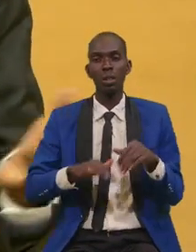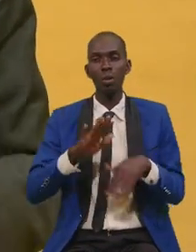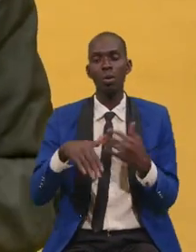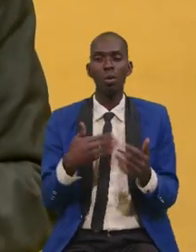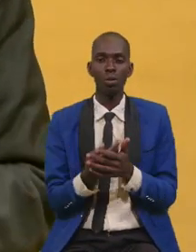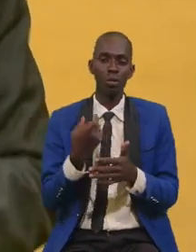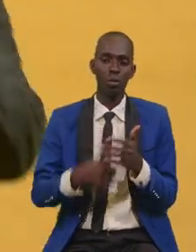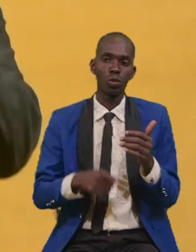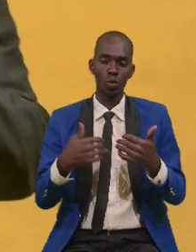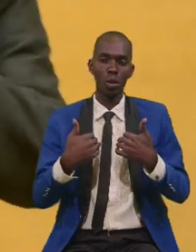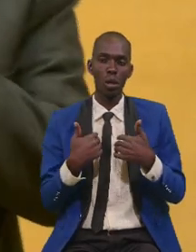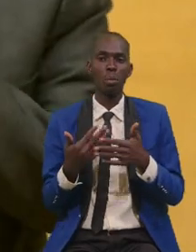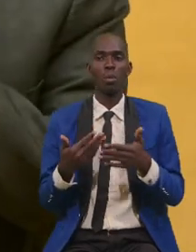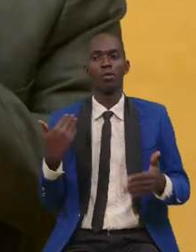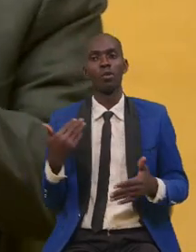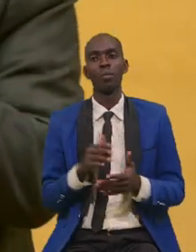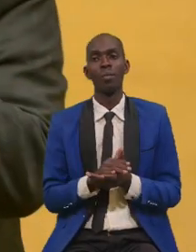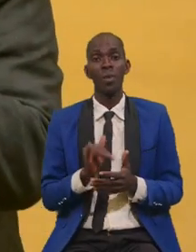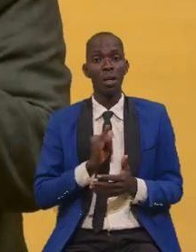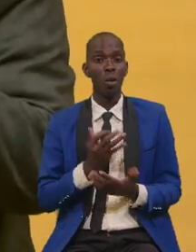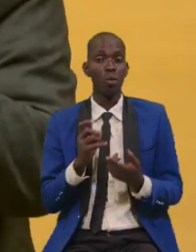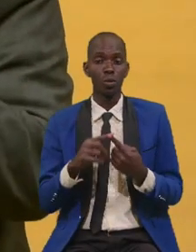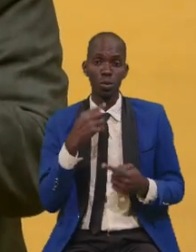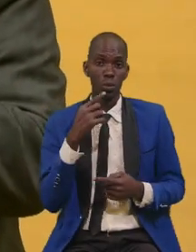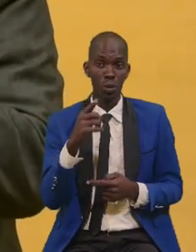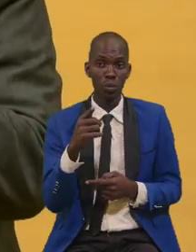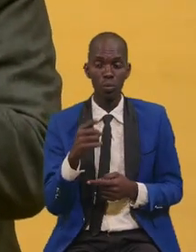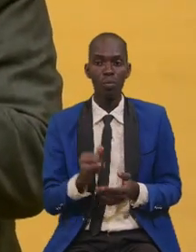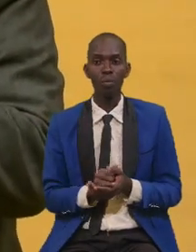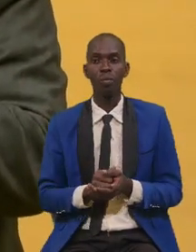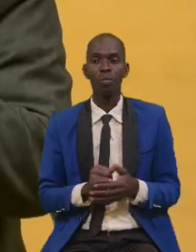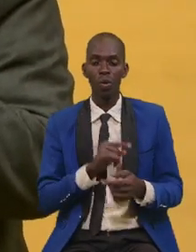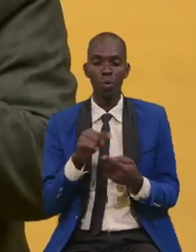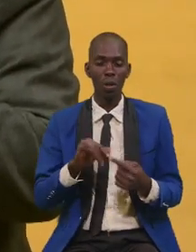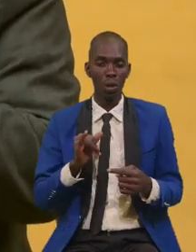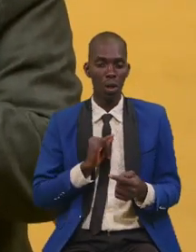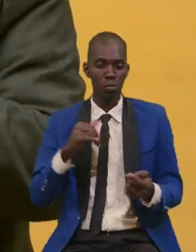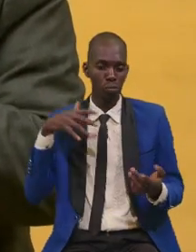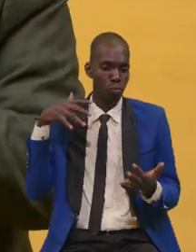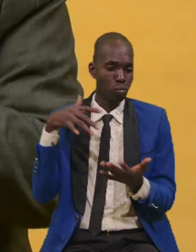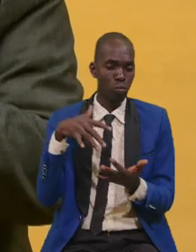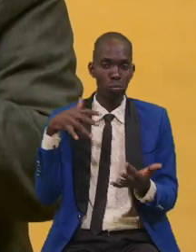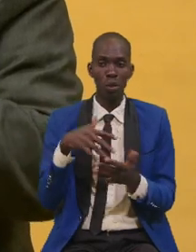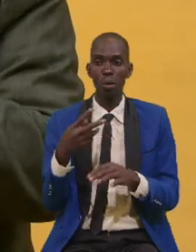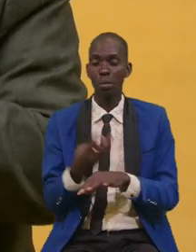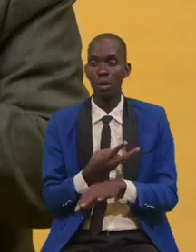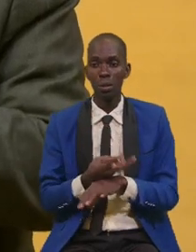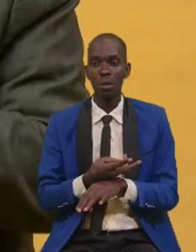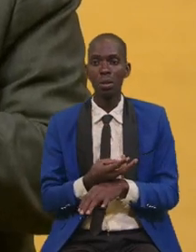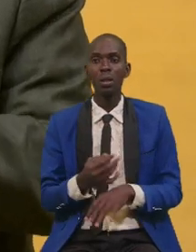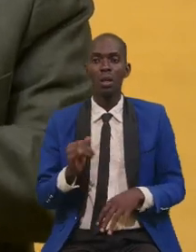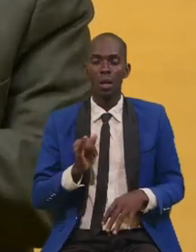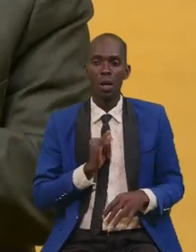I might just tell you, when I studied mathematics, I had maximum